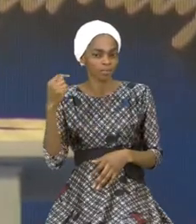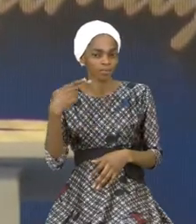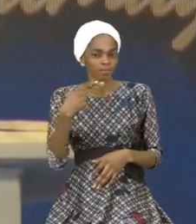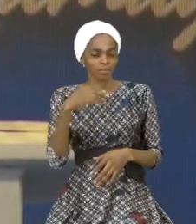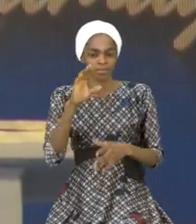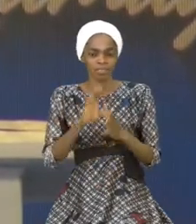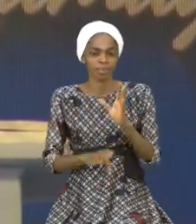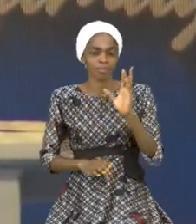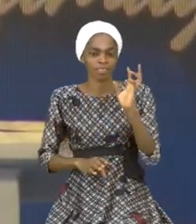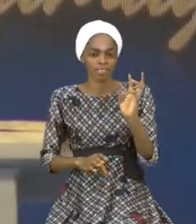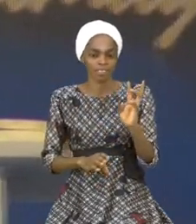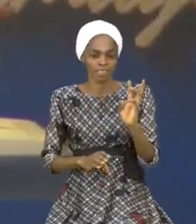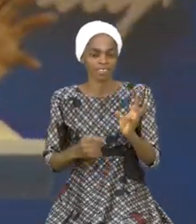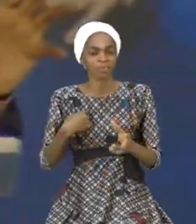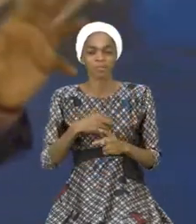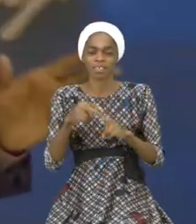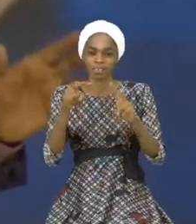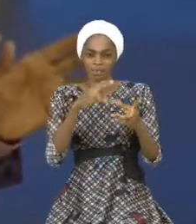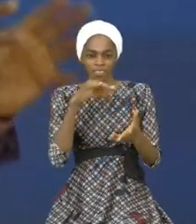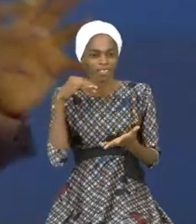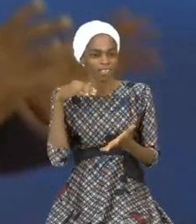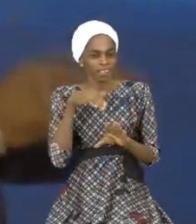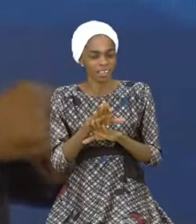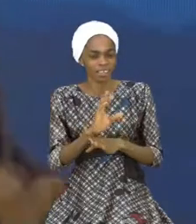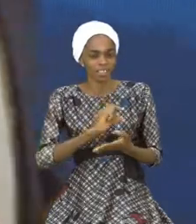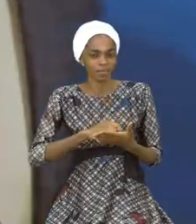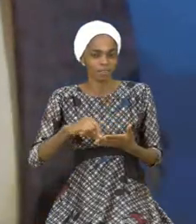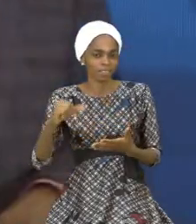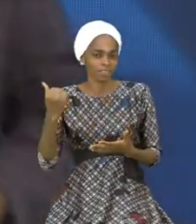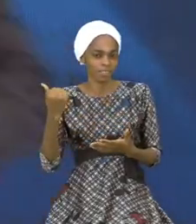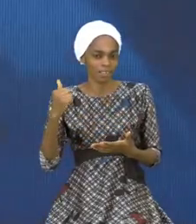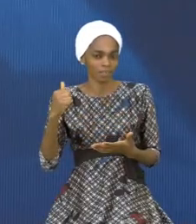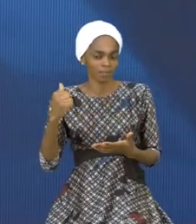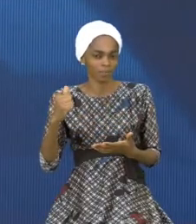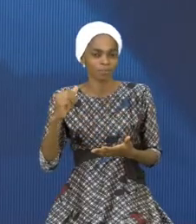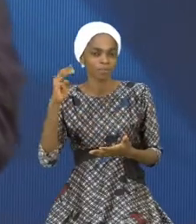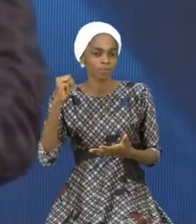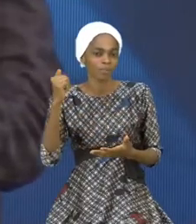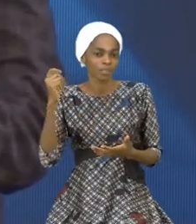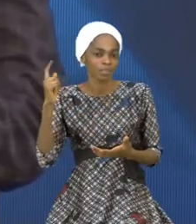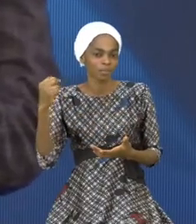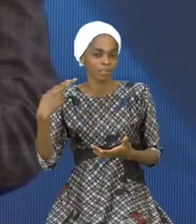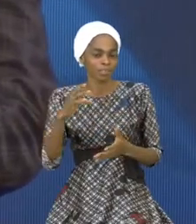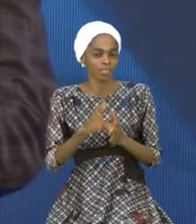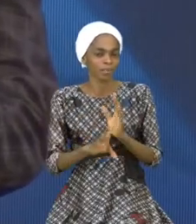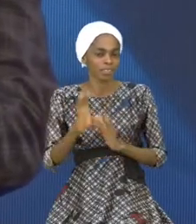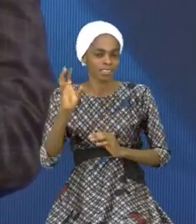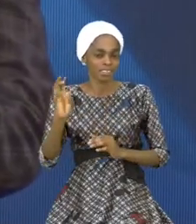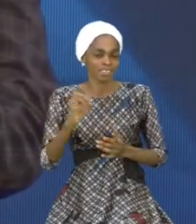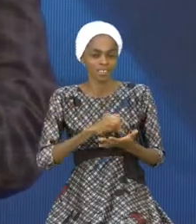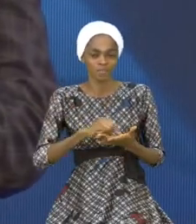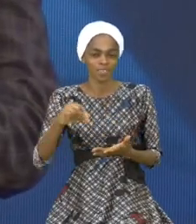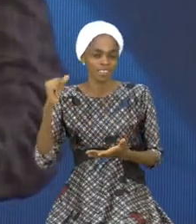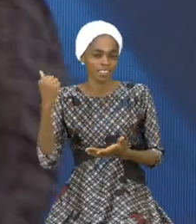And tonight, we're looking at verse 10. Matthew chapter 6, verse